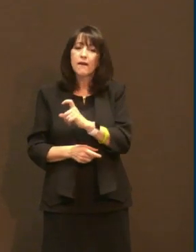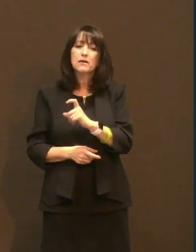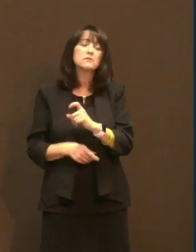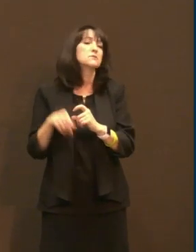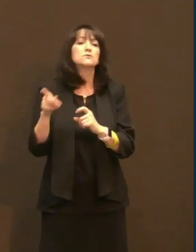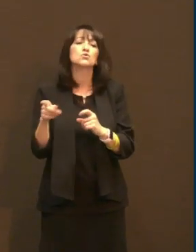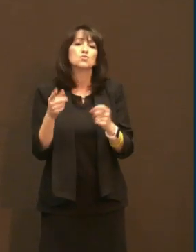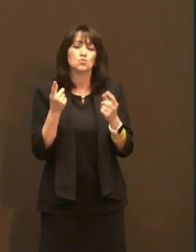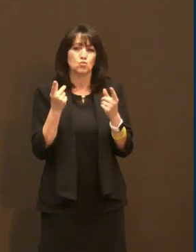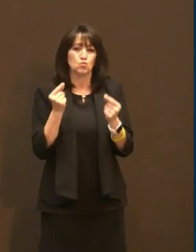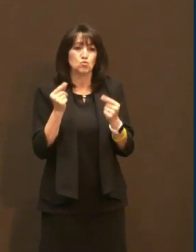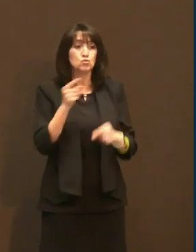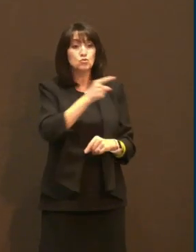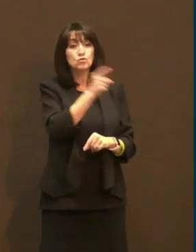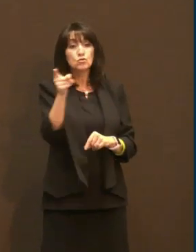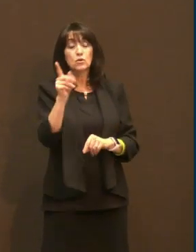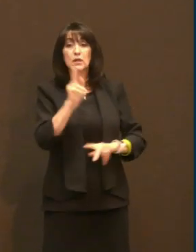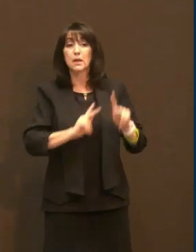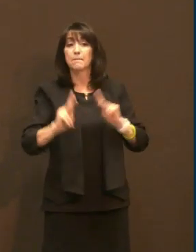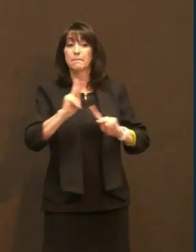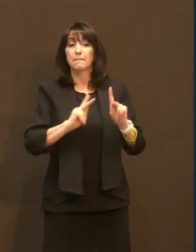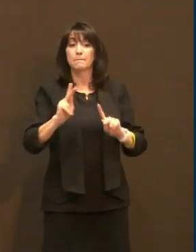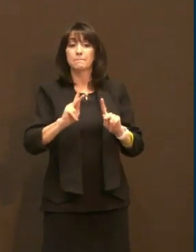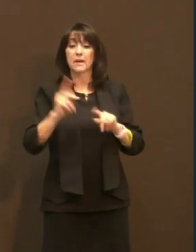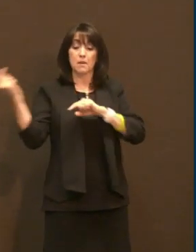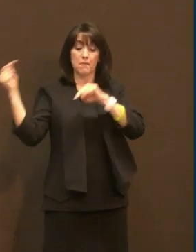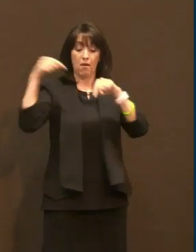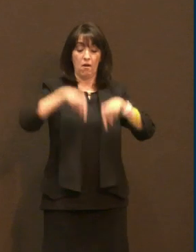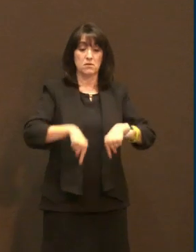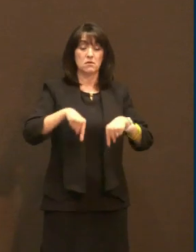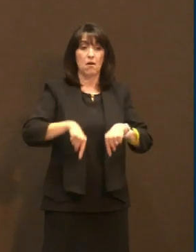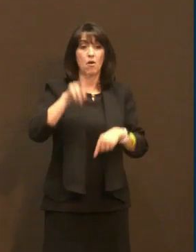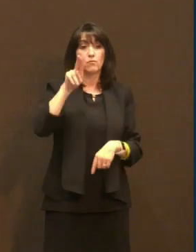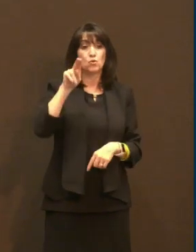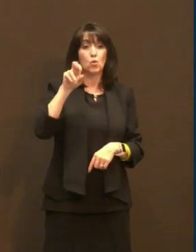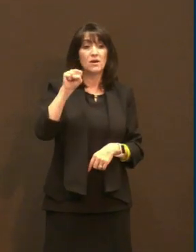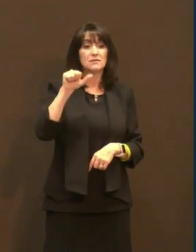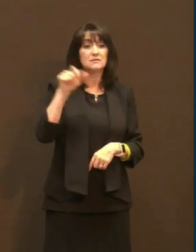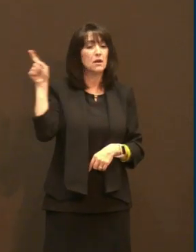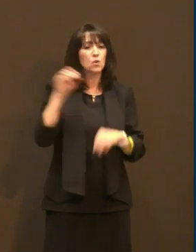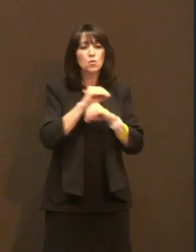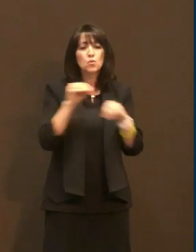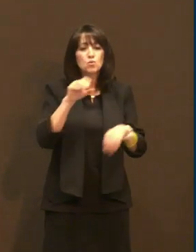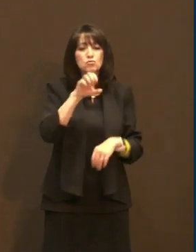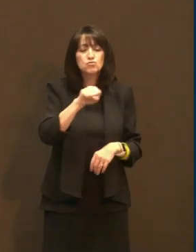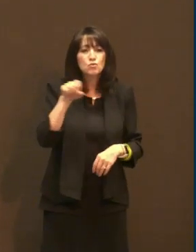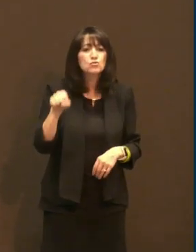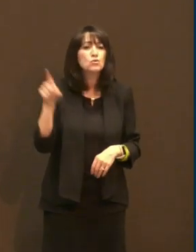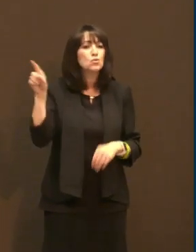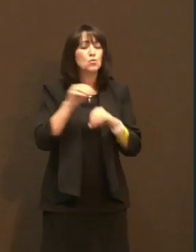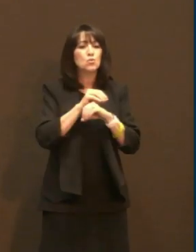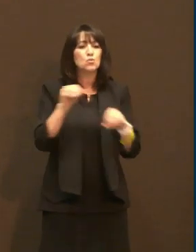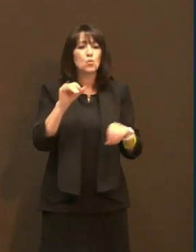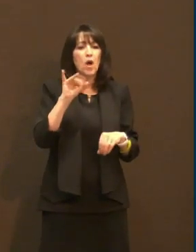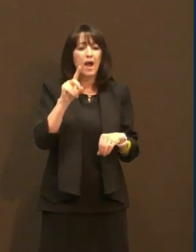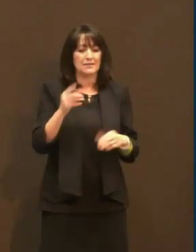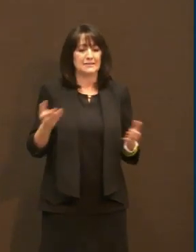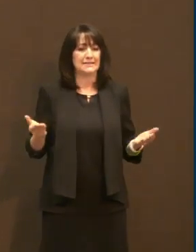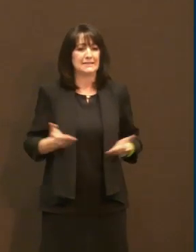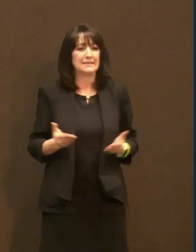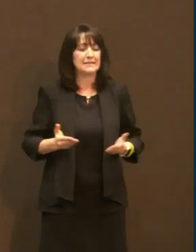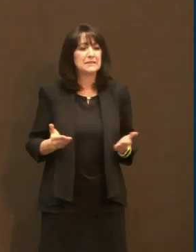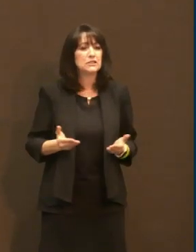assistance available to non-citizens? And what are they doing to get the message out to non-citizens that it's safe to seek testing? Yeah, so I get this question